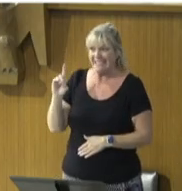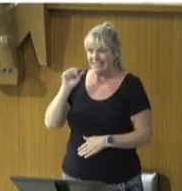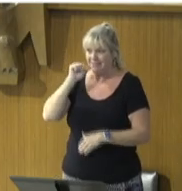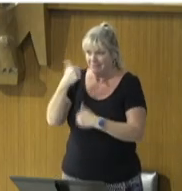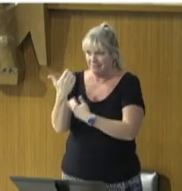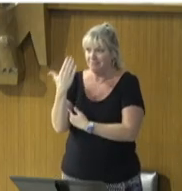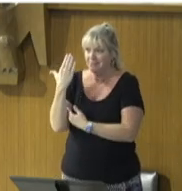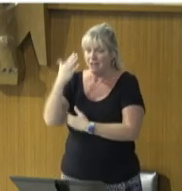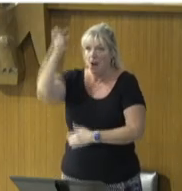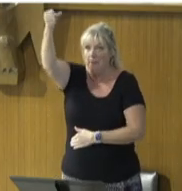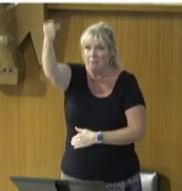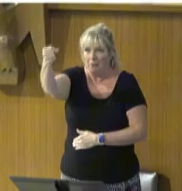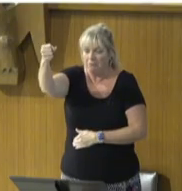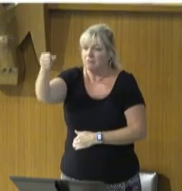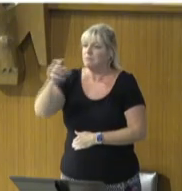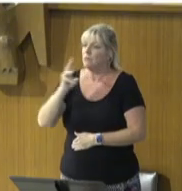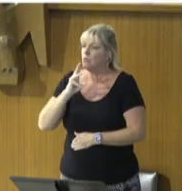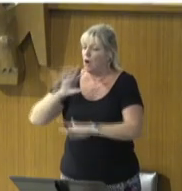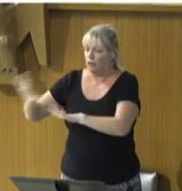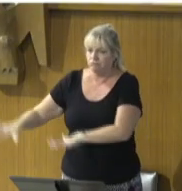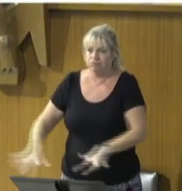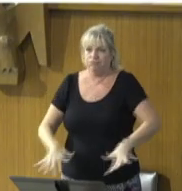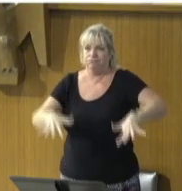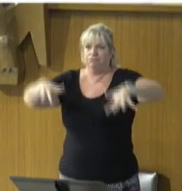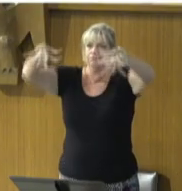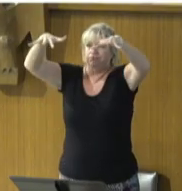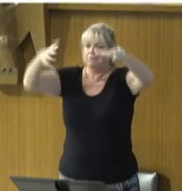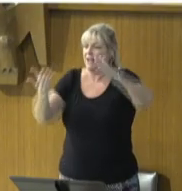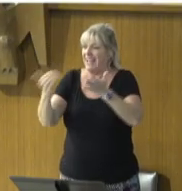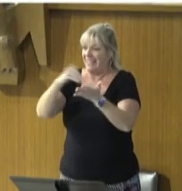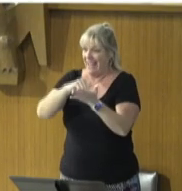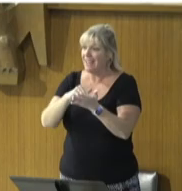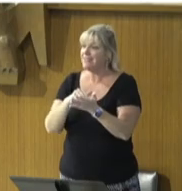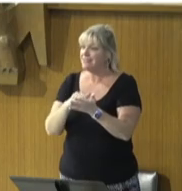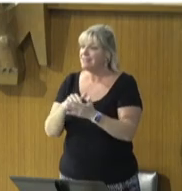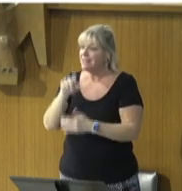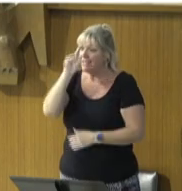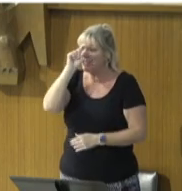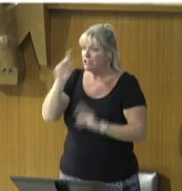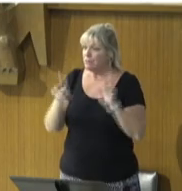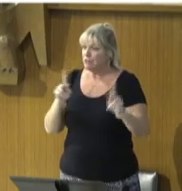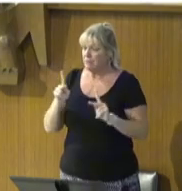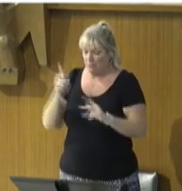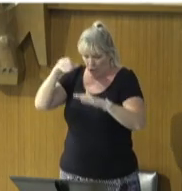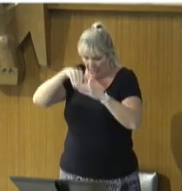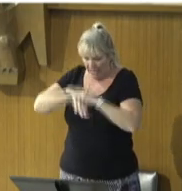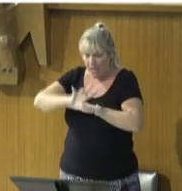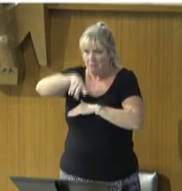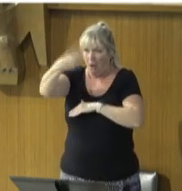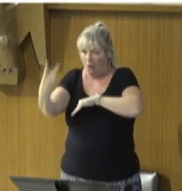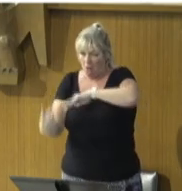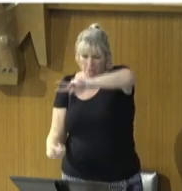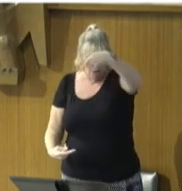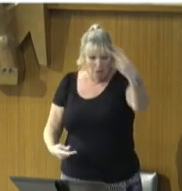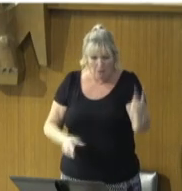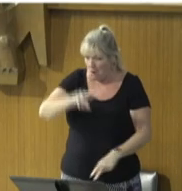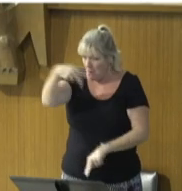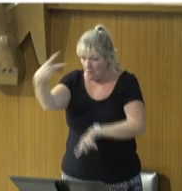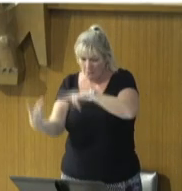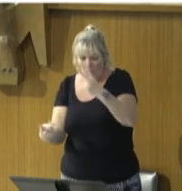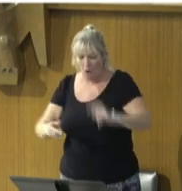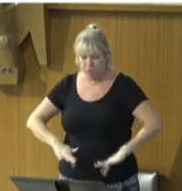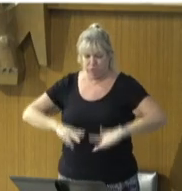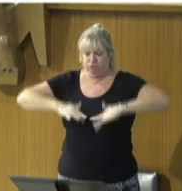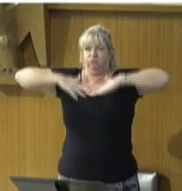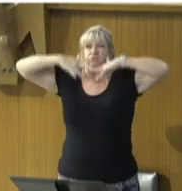sea returned to its normal depth. As the Egyptians fled before it, the Lord tossed the Egyptians into the sea. The waters